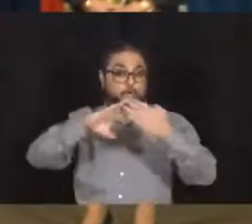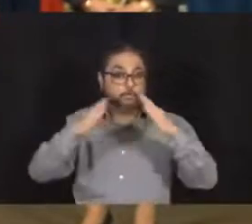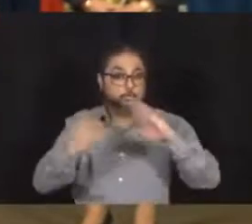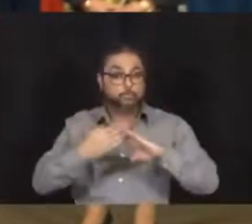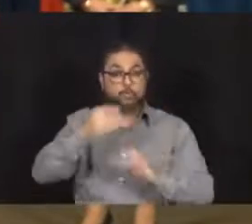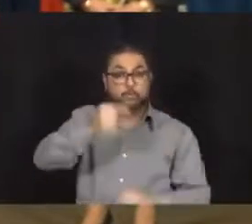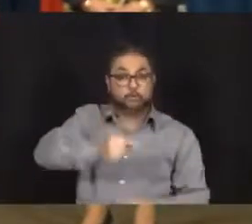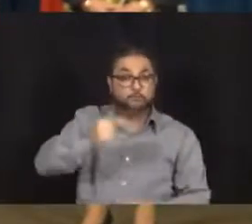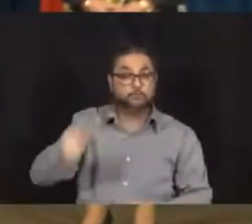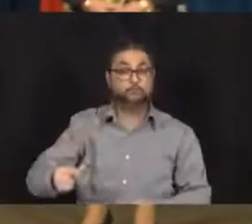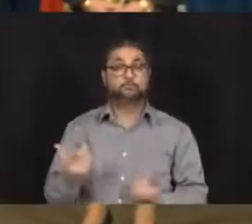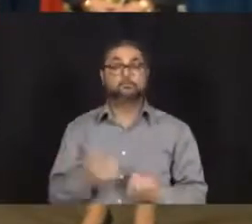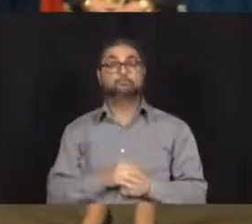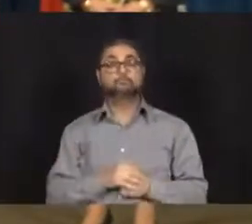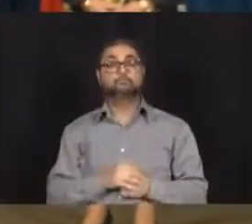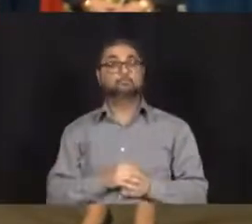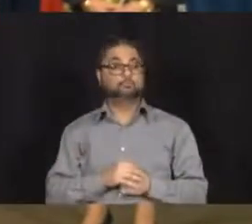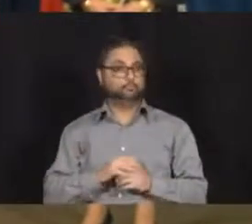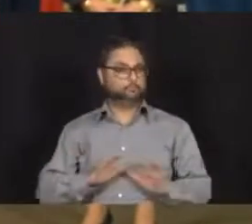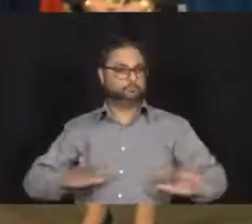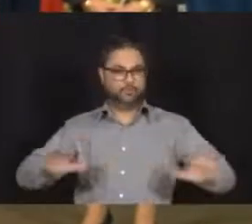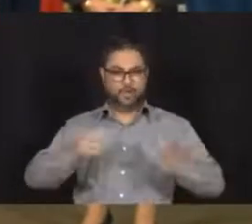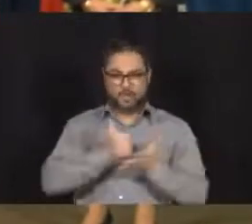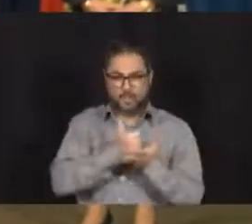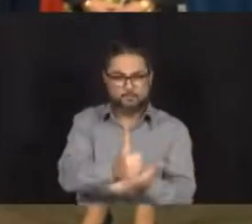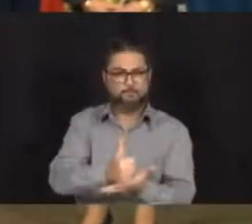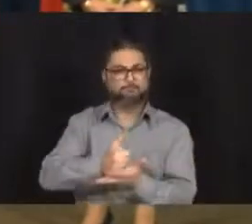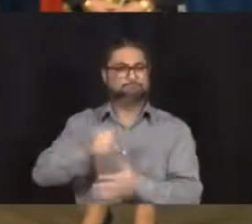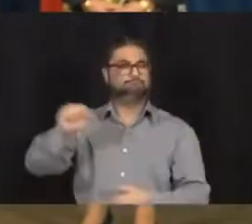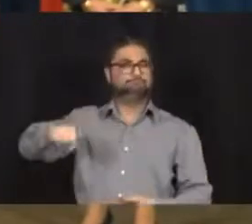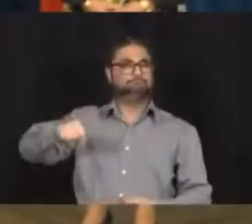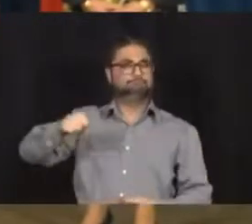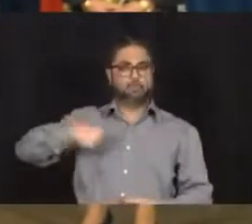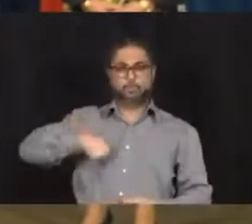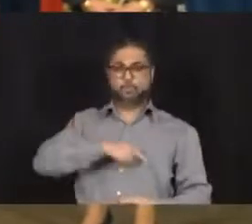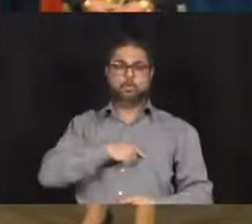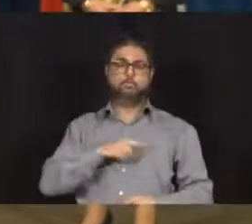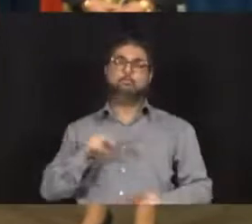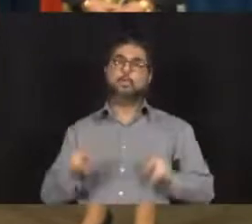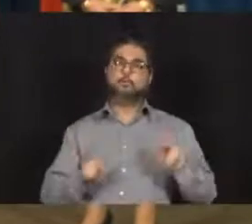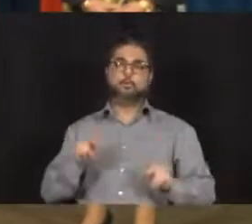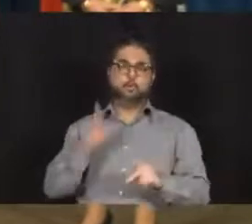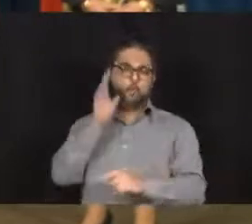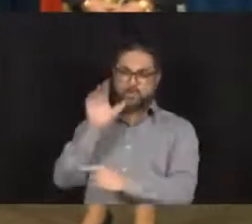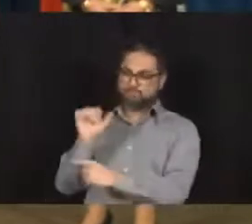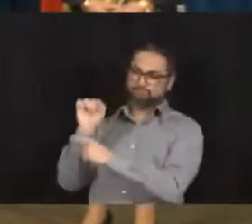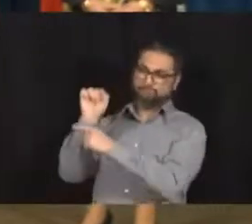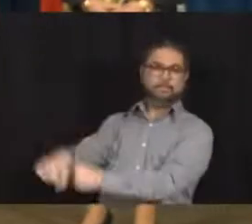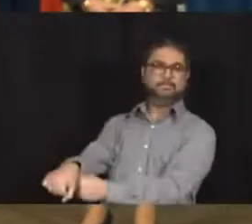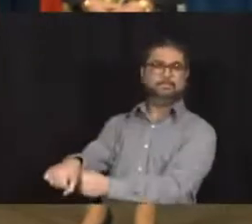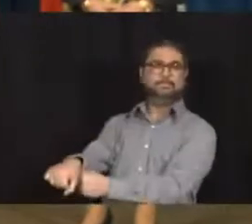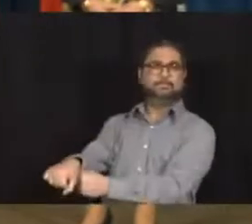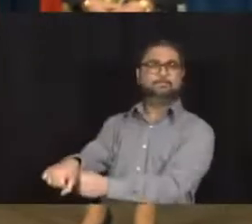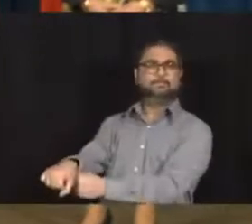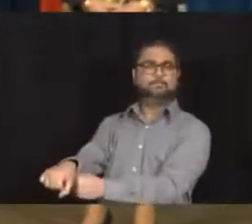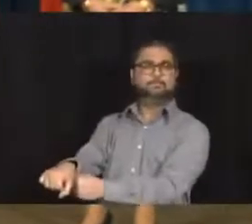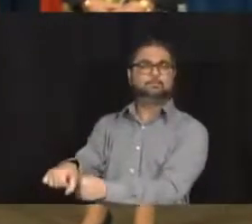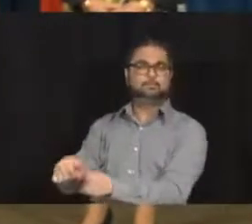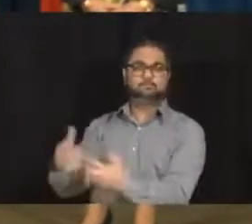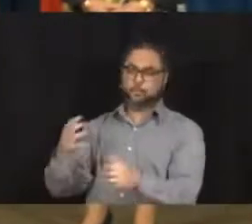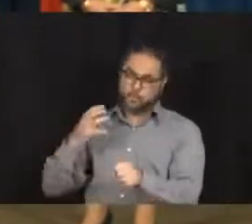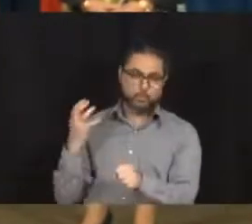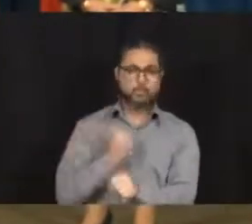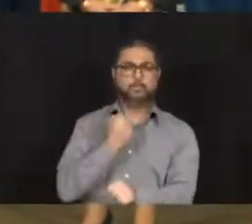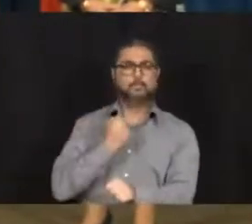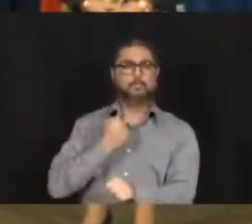people that are going to win this war against this deadly virus by staying inside